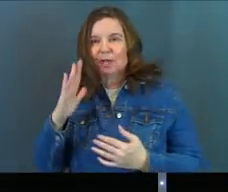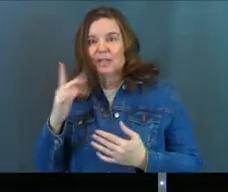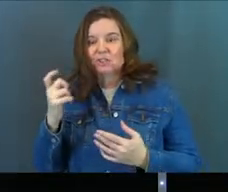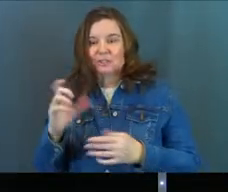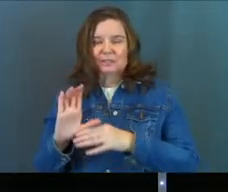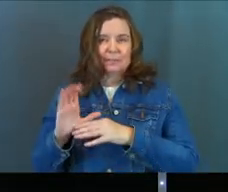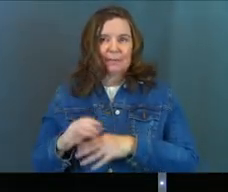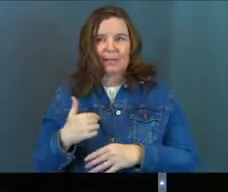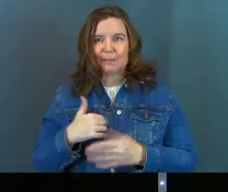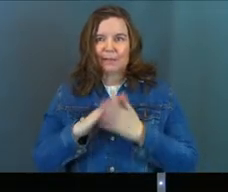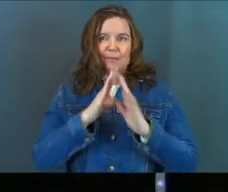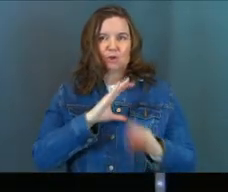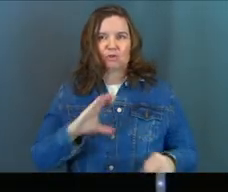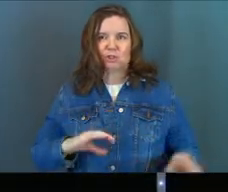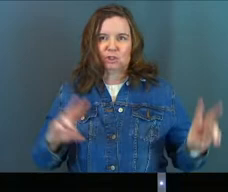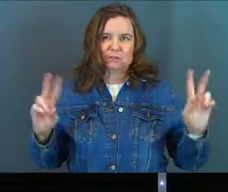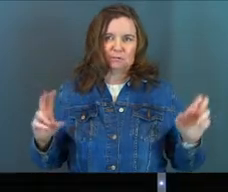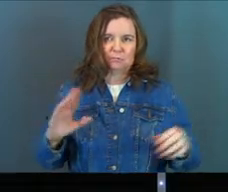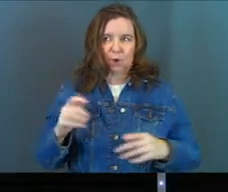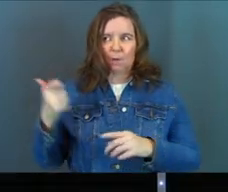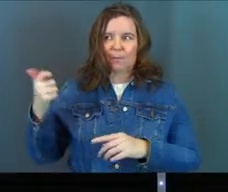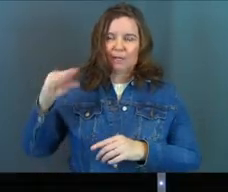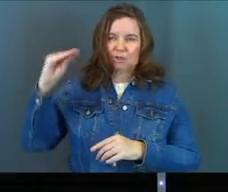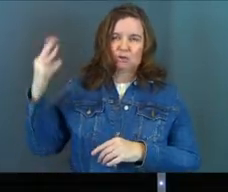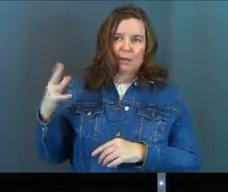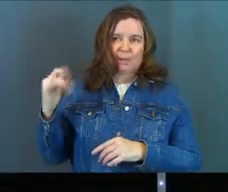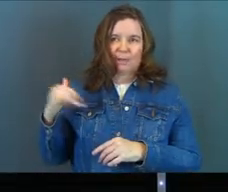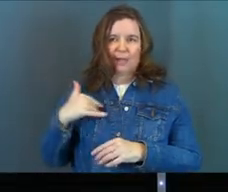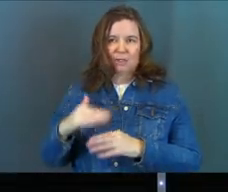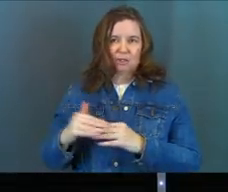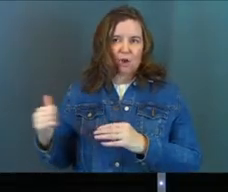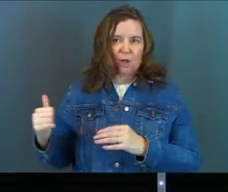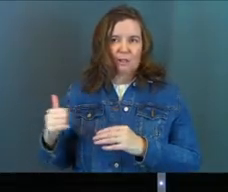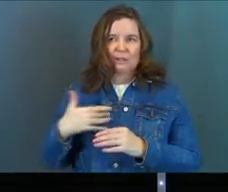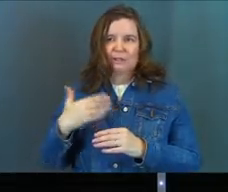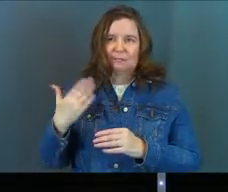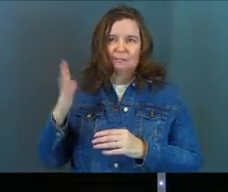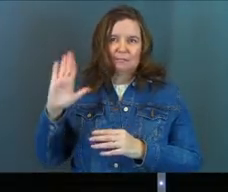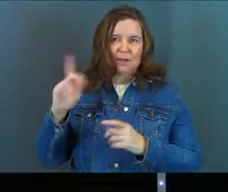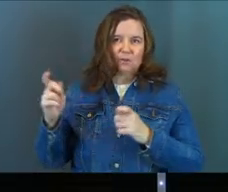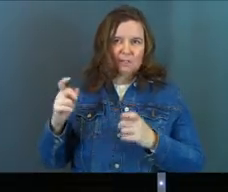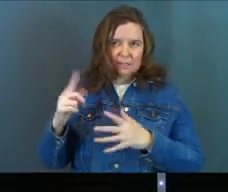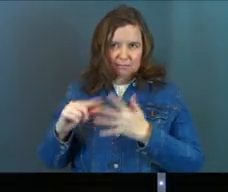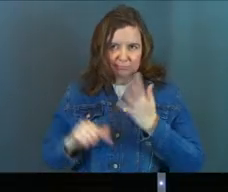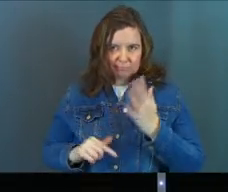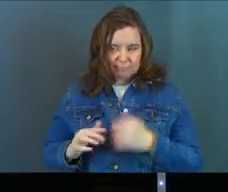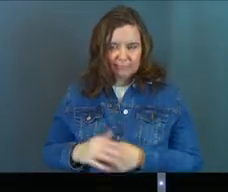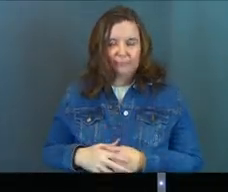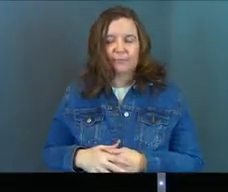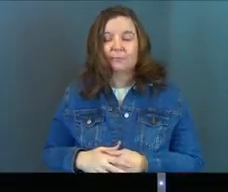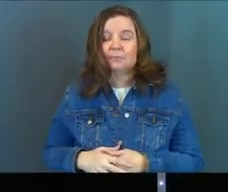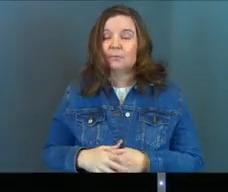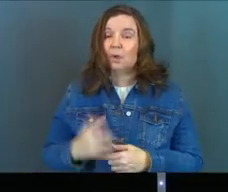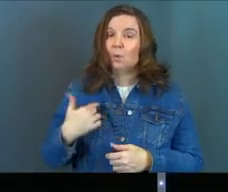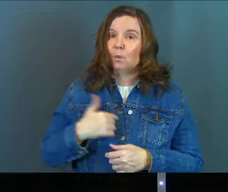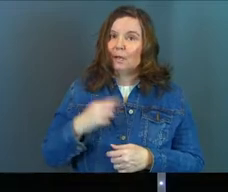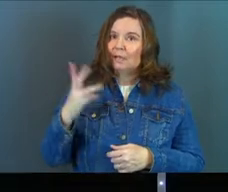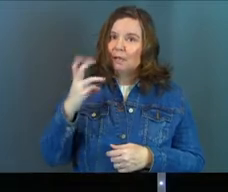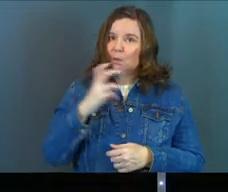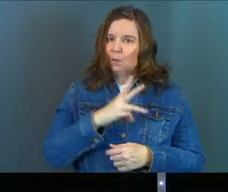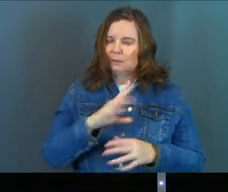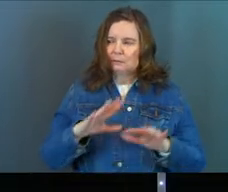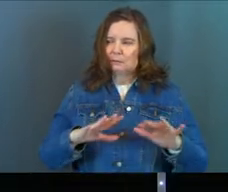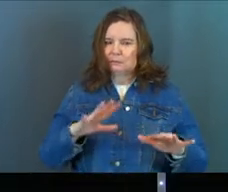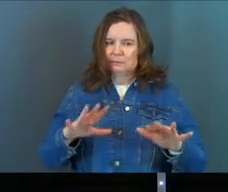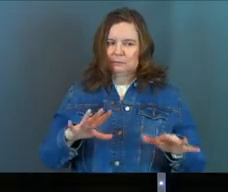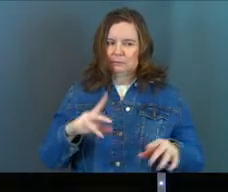God just make me a Christian? All by his grace, all by his calling, his sovereignty, all that kind of stuff, right? And we'll get weirded out